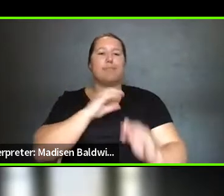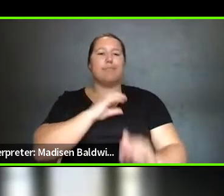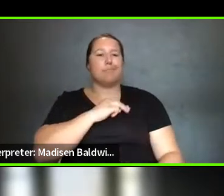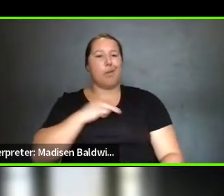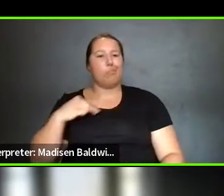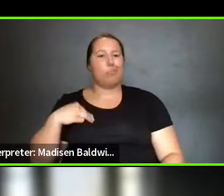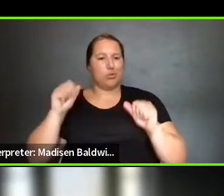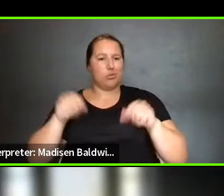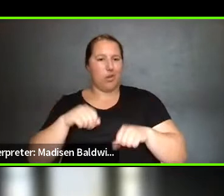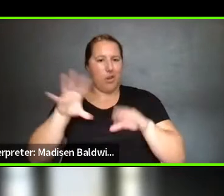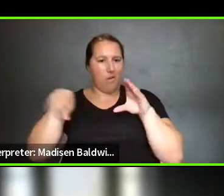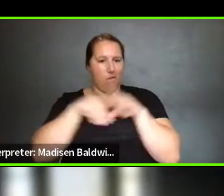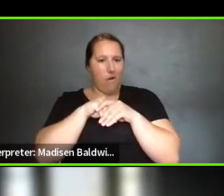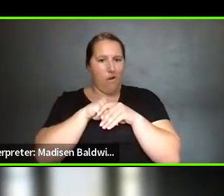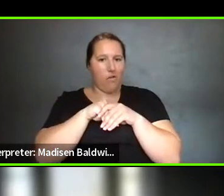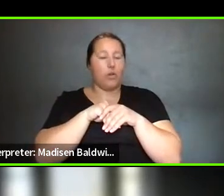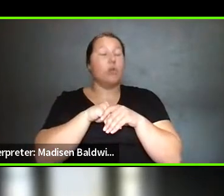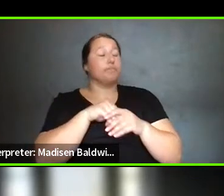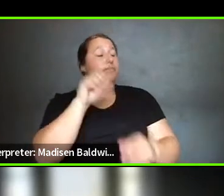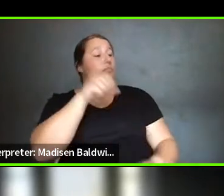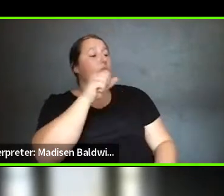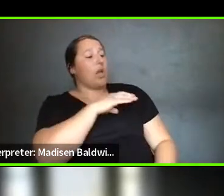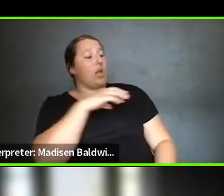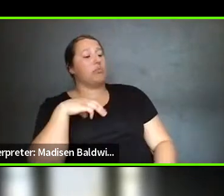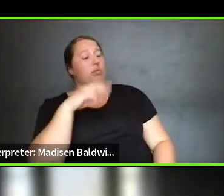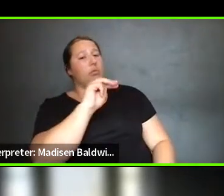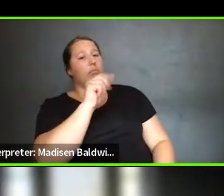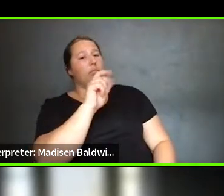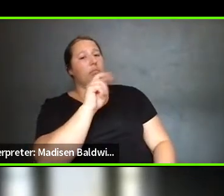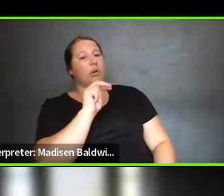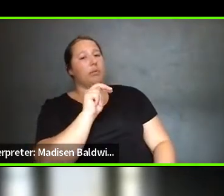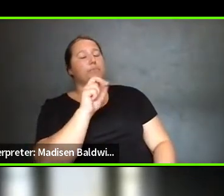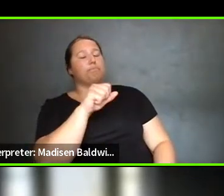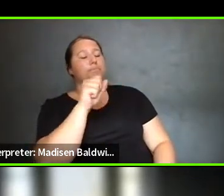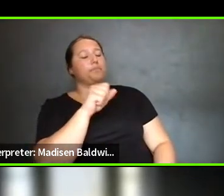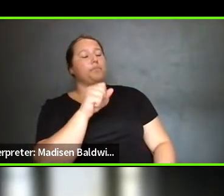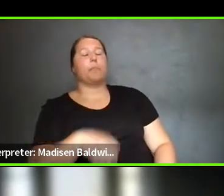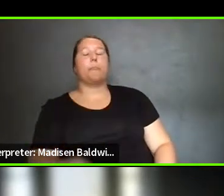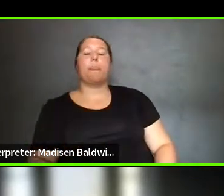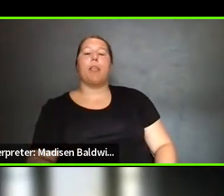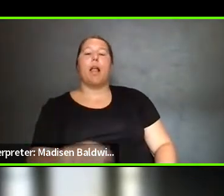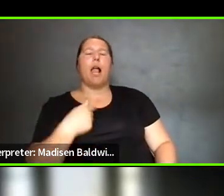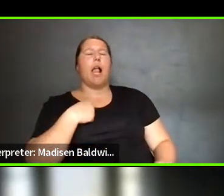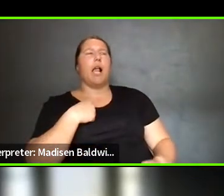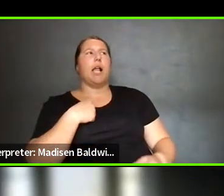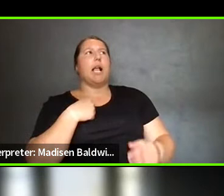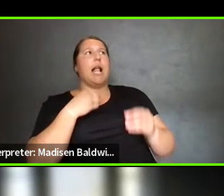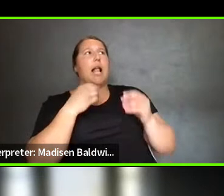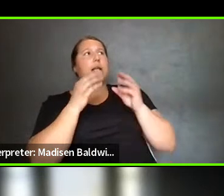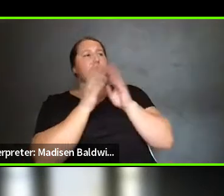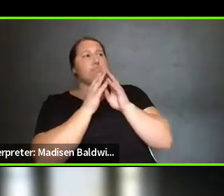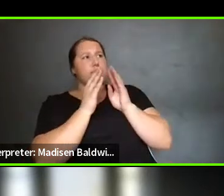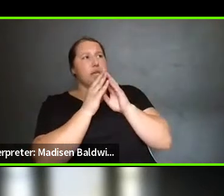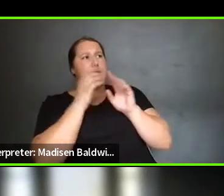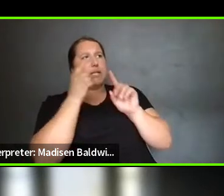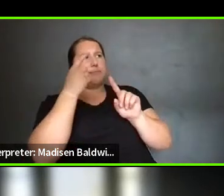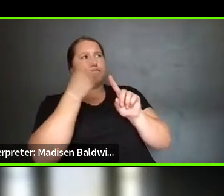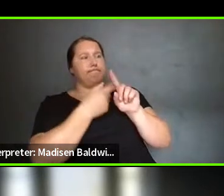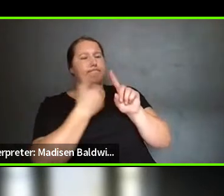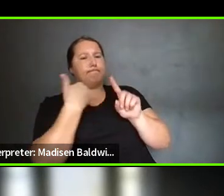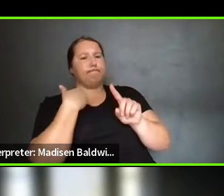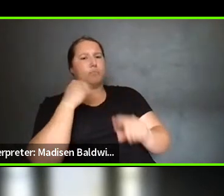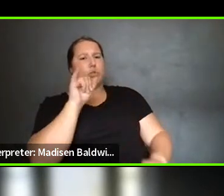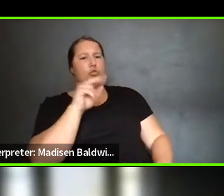So, Councilmember Martin, we had a meeting, I believe it was in June. And so I shared with that committee that